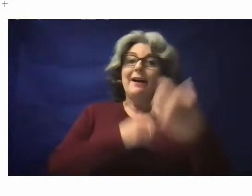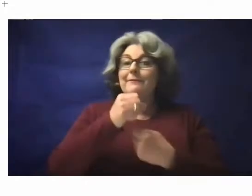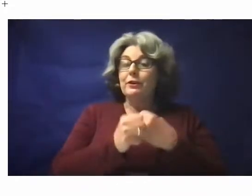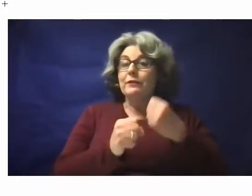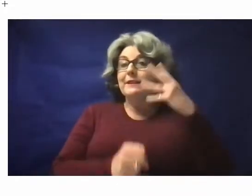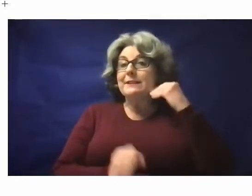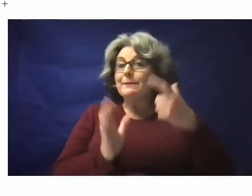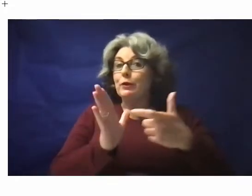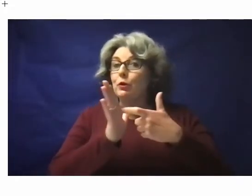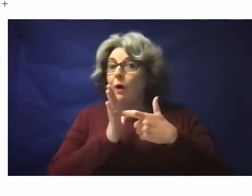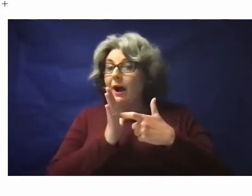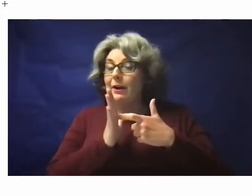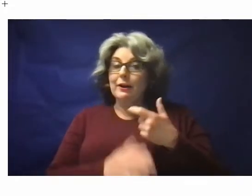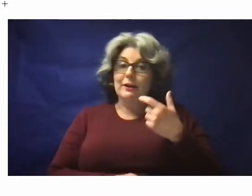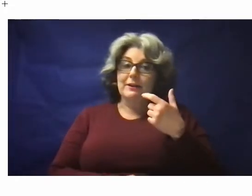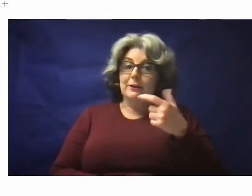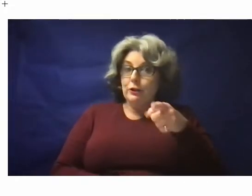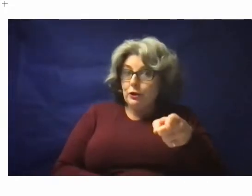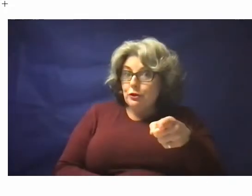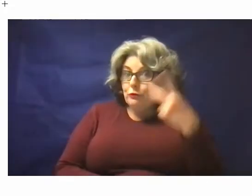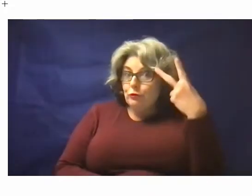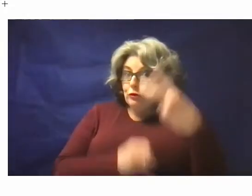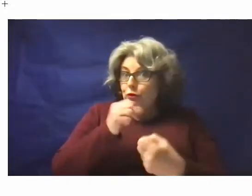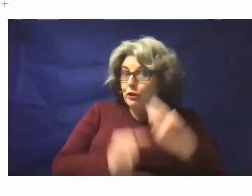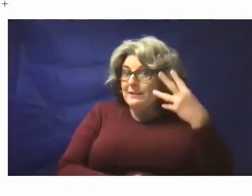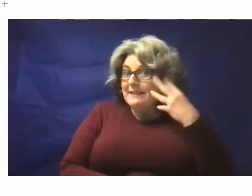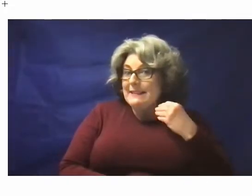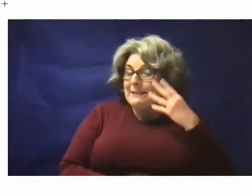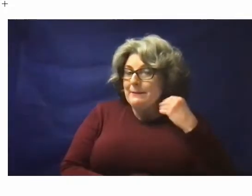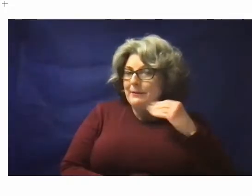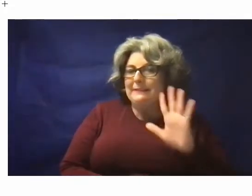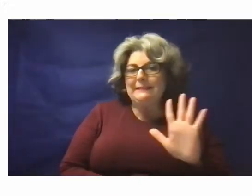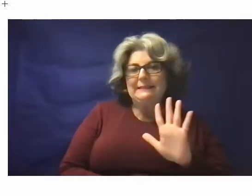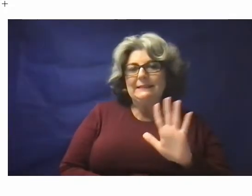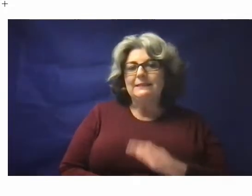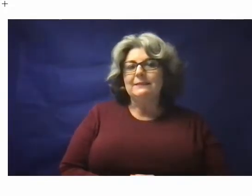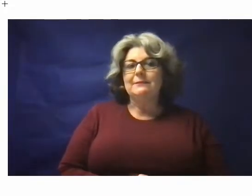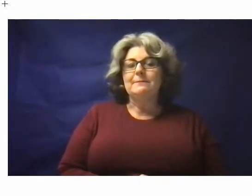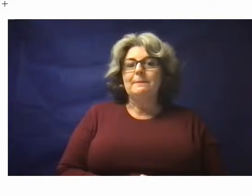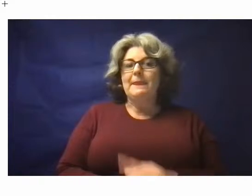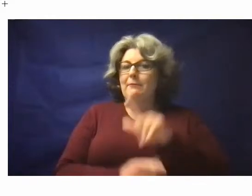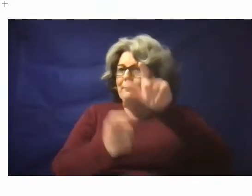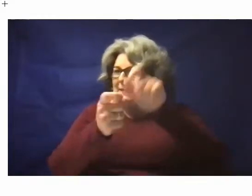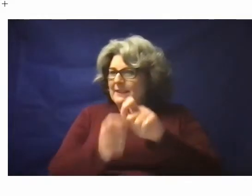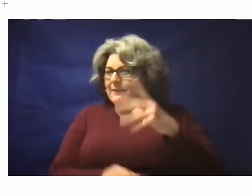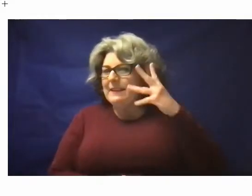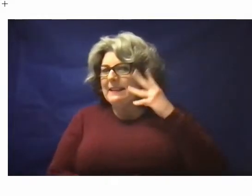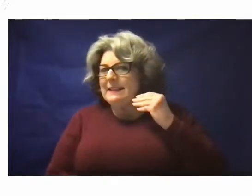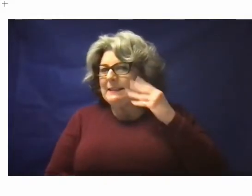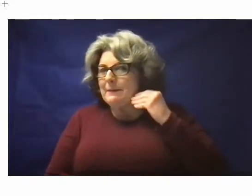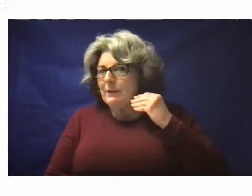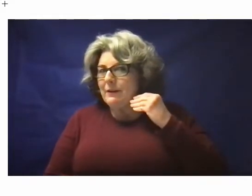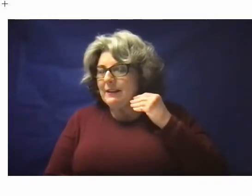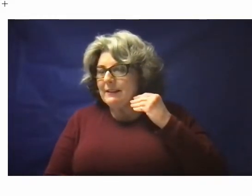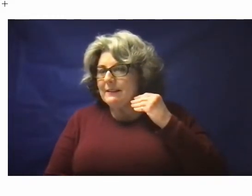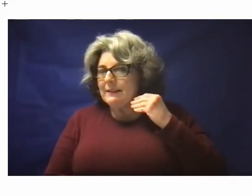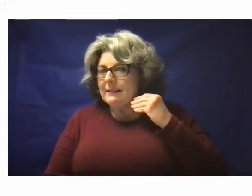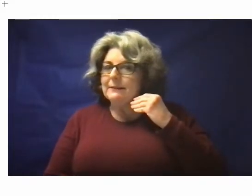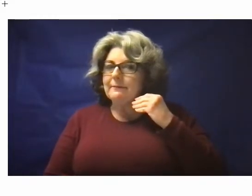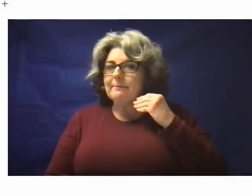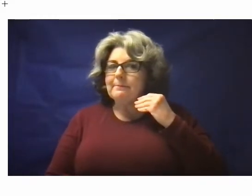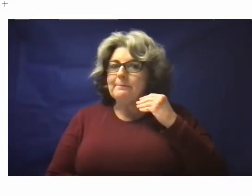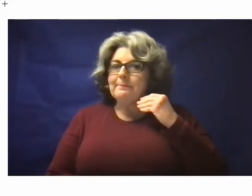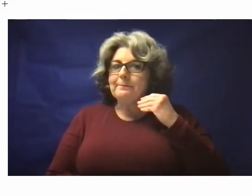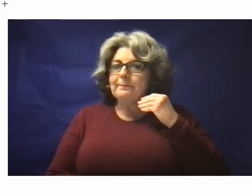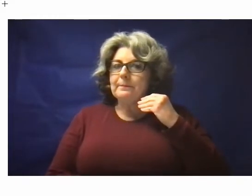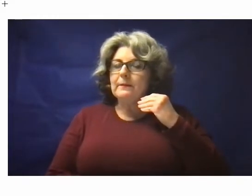it's clear. When the qualification is calling for extensive experience and you think it's extensive,